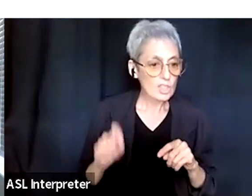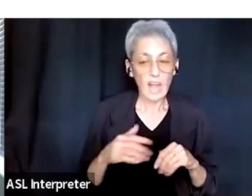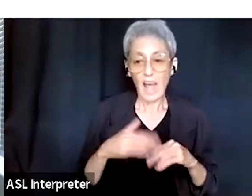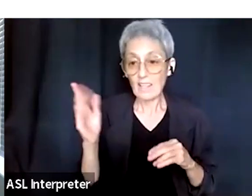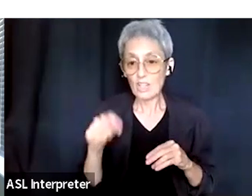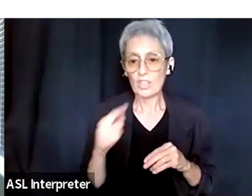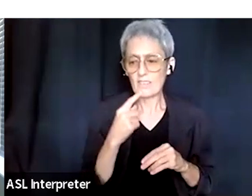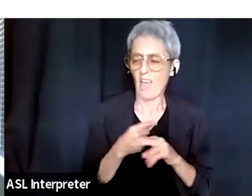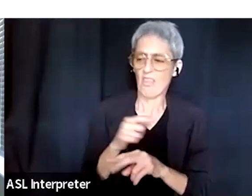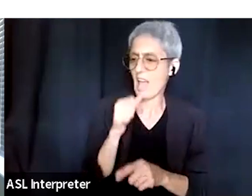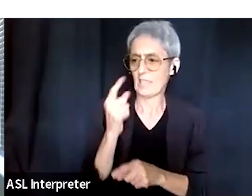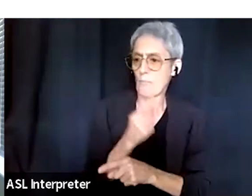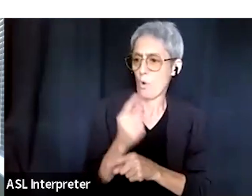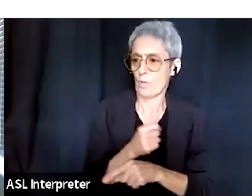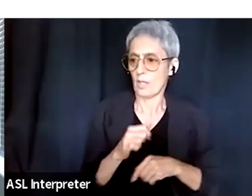Coming